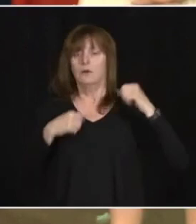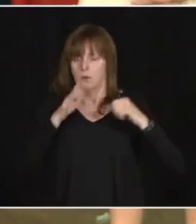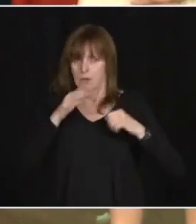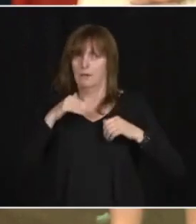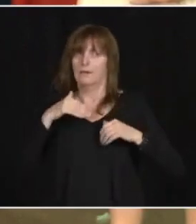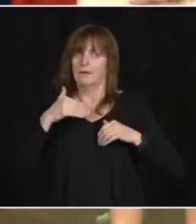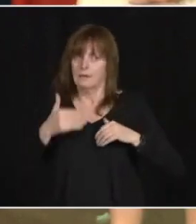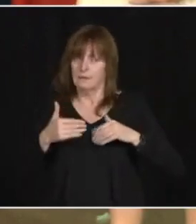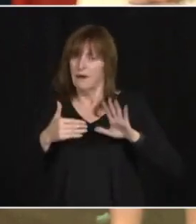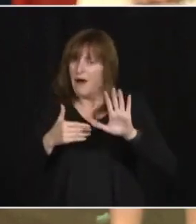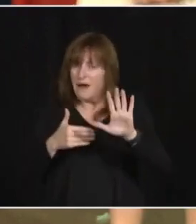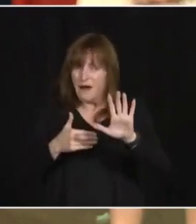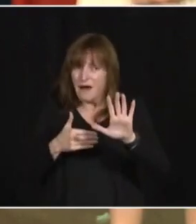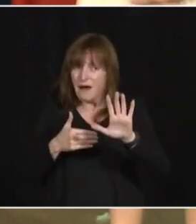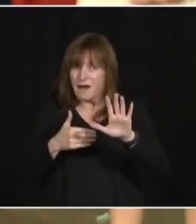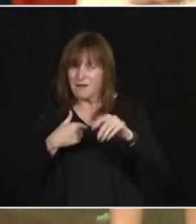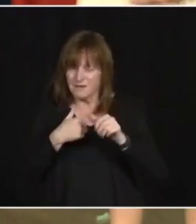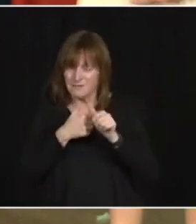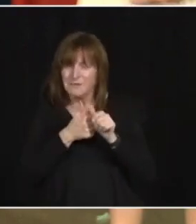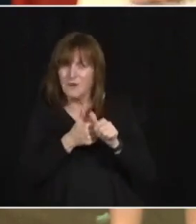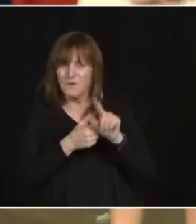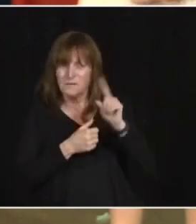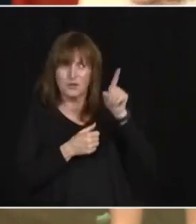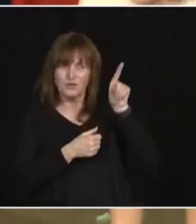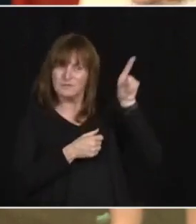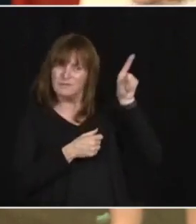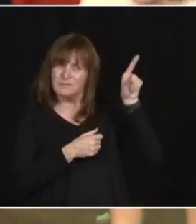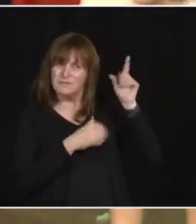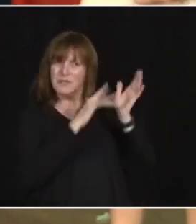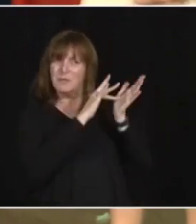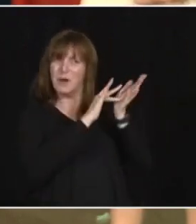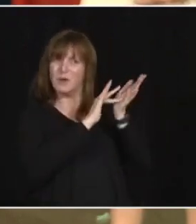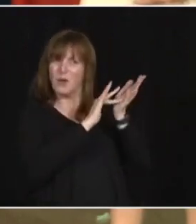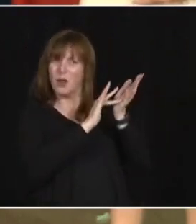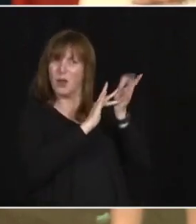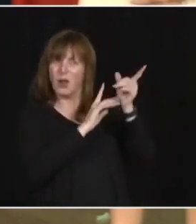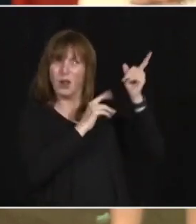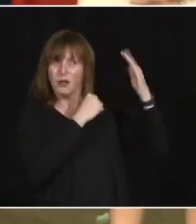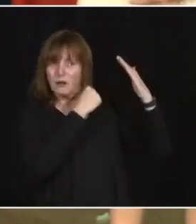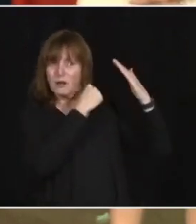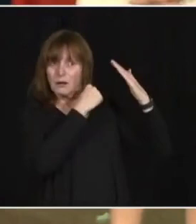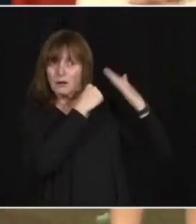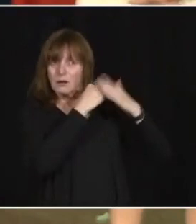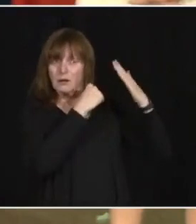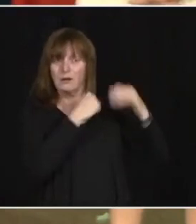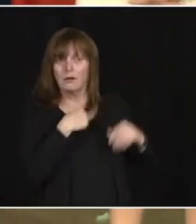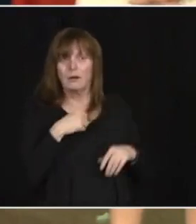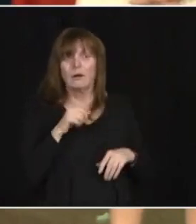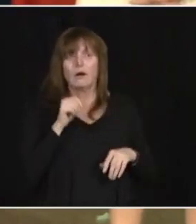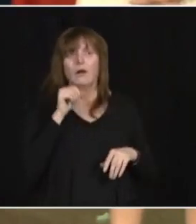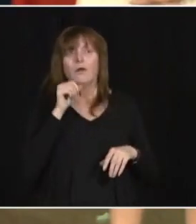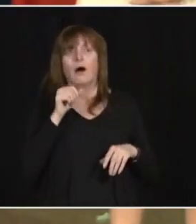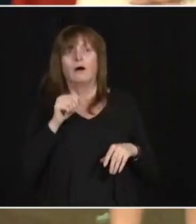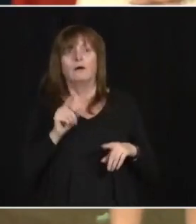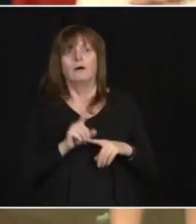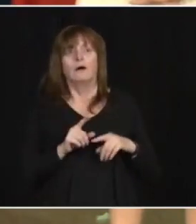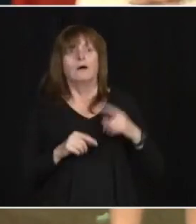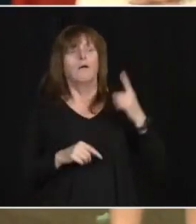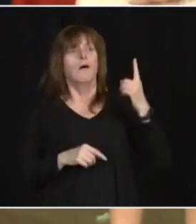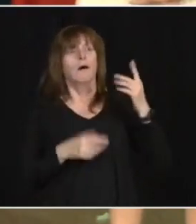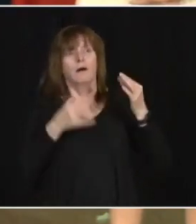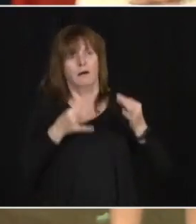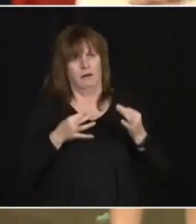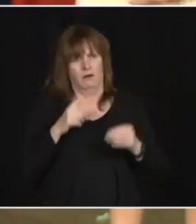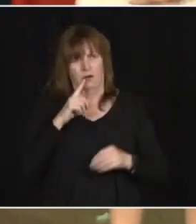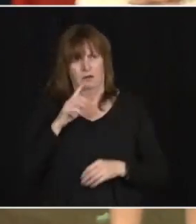approval from our medical professionals, the chief medical officer, and not just one, right across the board. I believe there's 34 chief